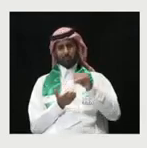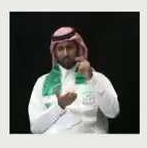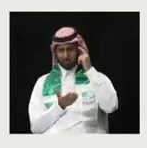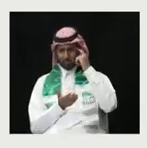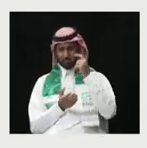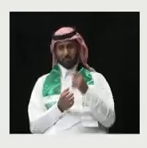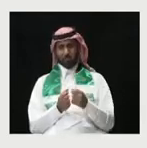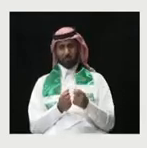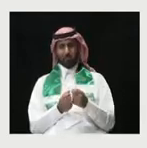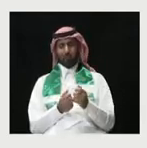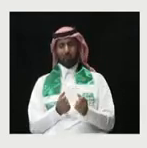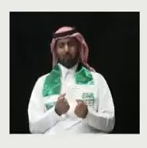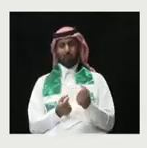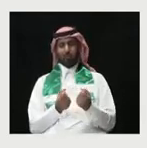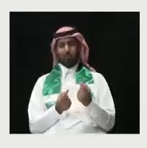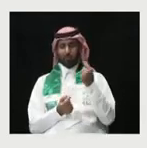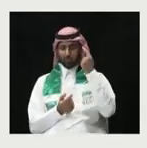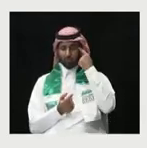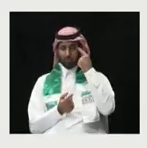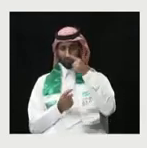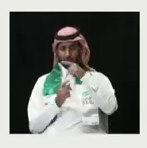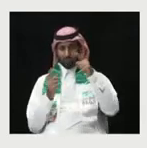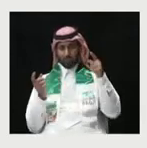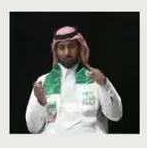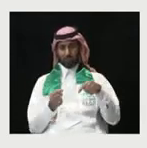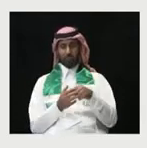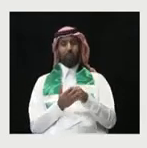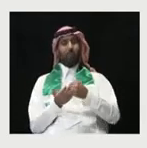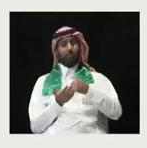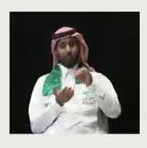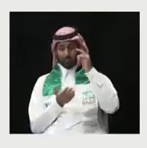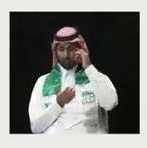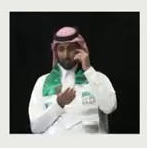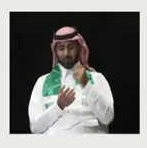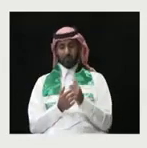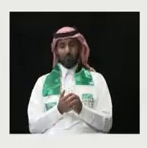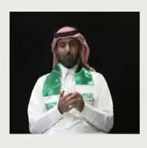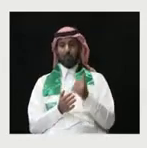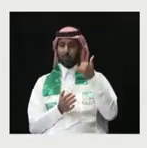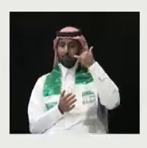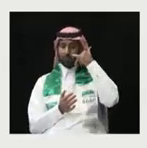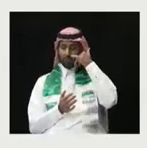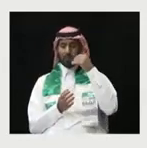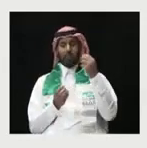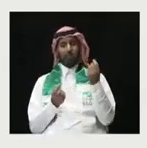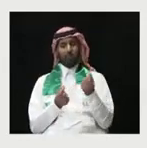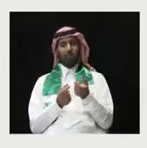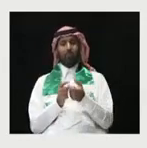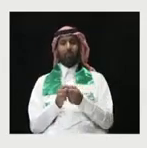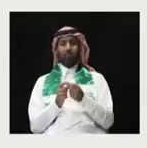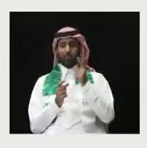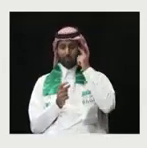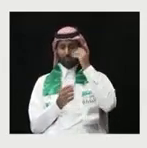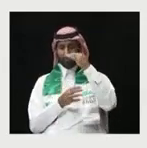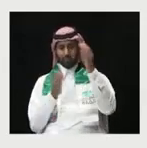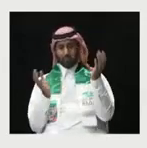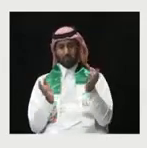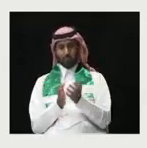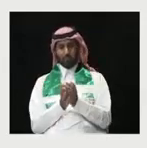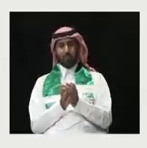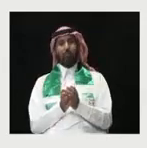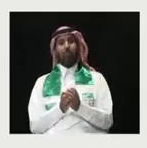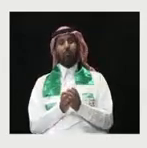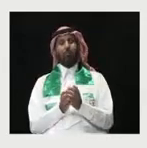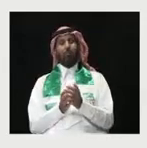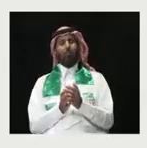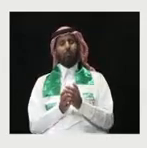billion users. Email, instant messaging, and video calls connect people across the globe. Social